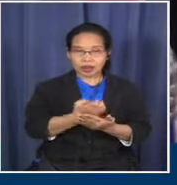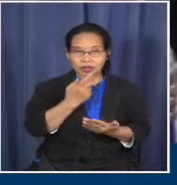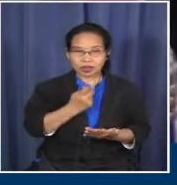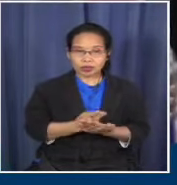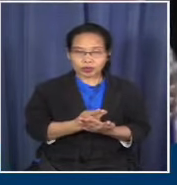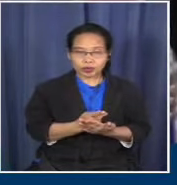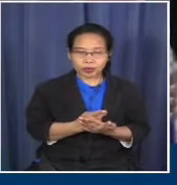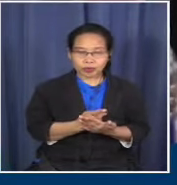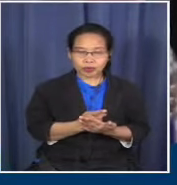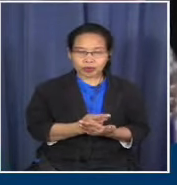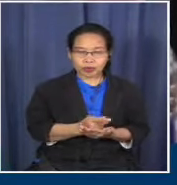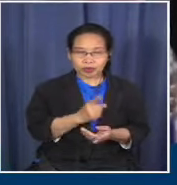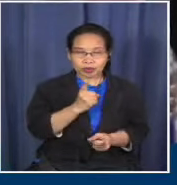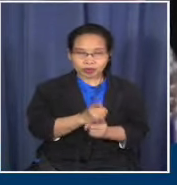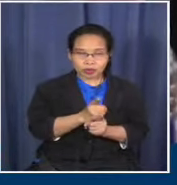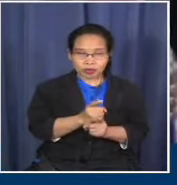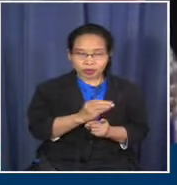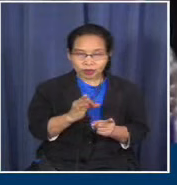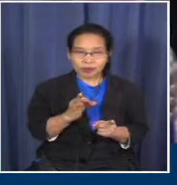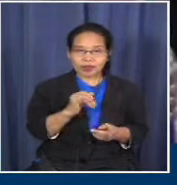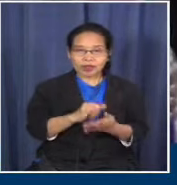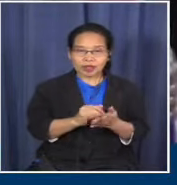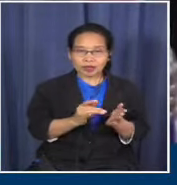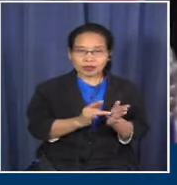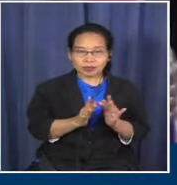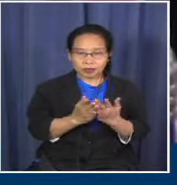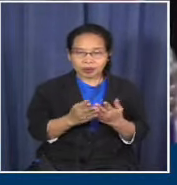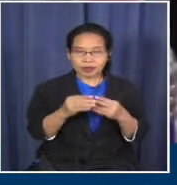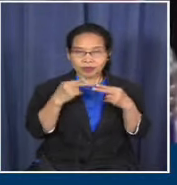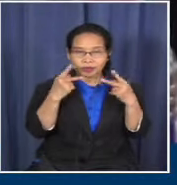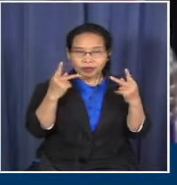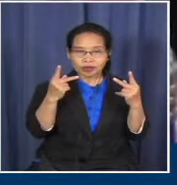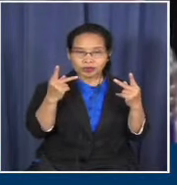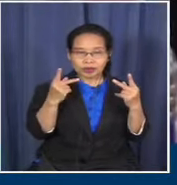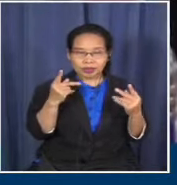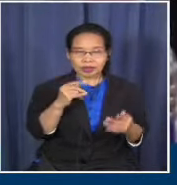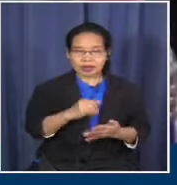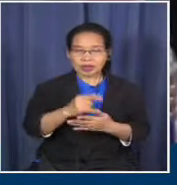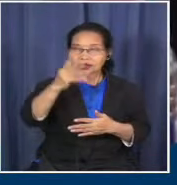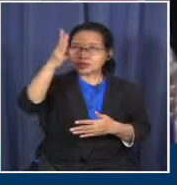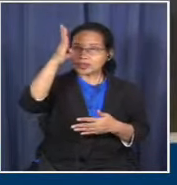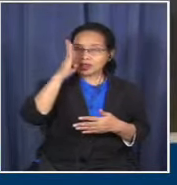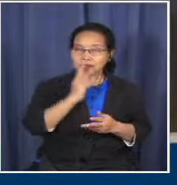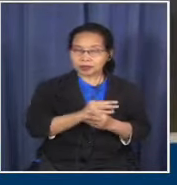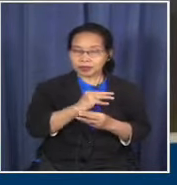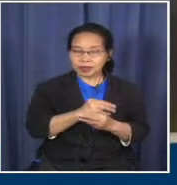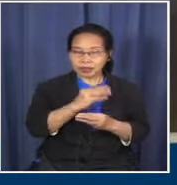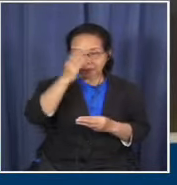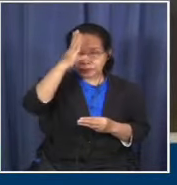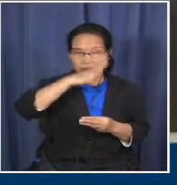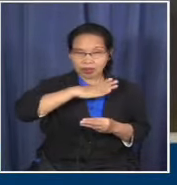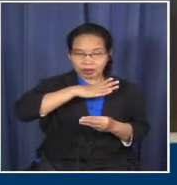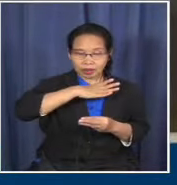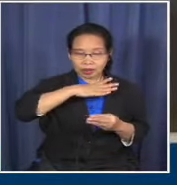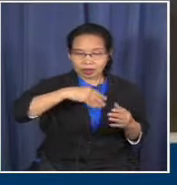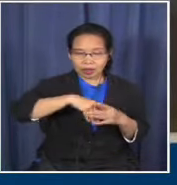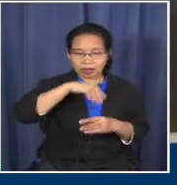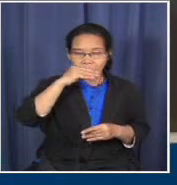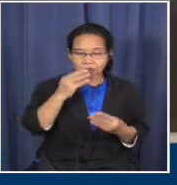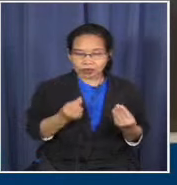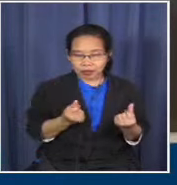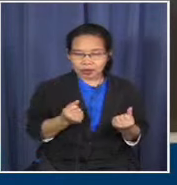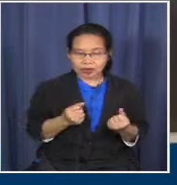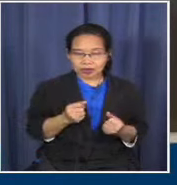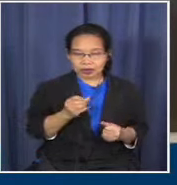And there are scientific evidences to prove the authenticity of that biblical pronouncement that God made